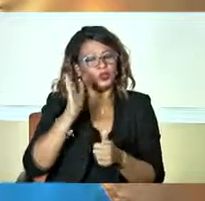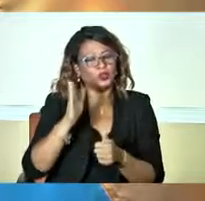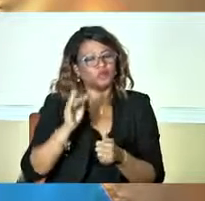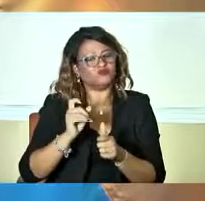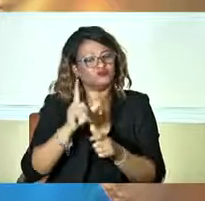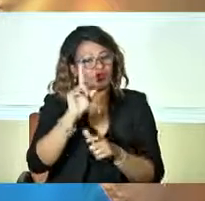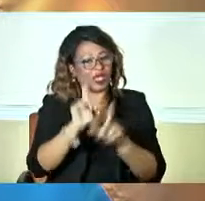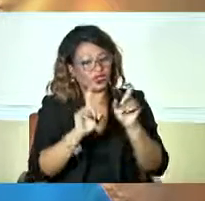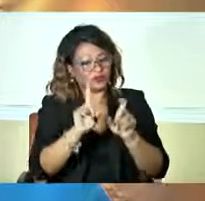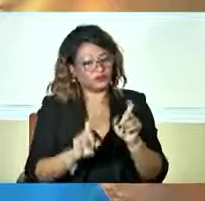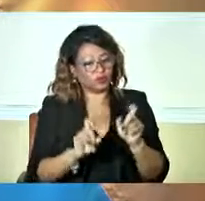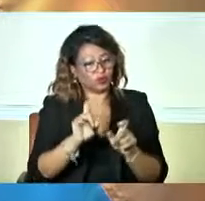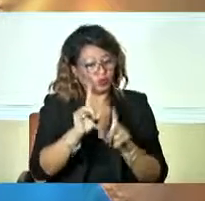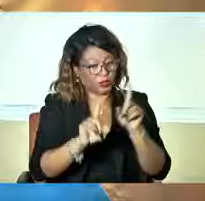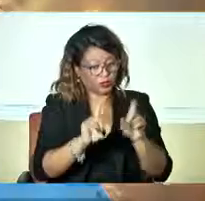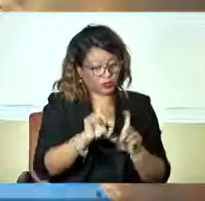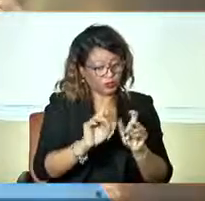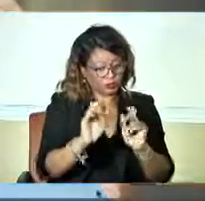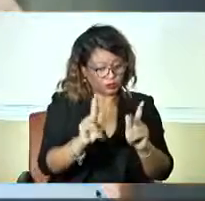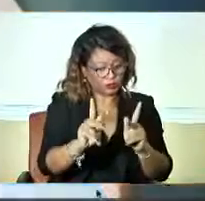entertain questions.